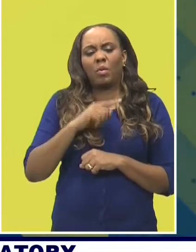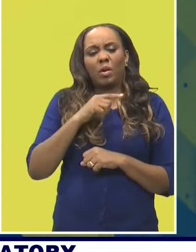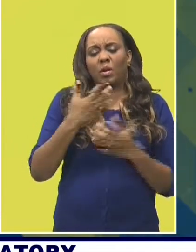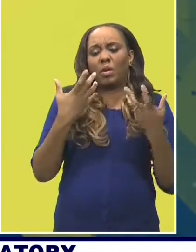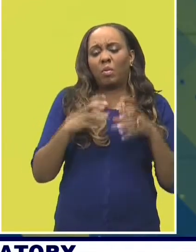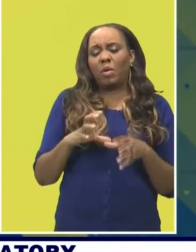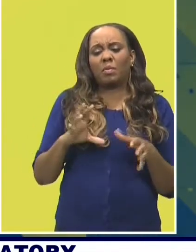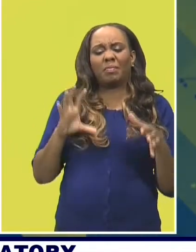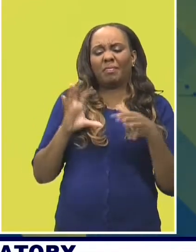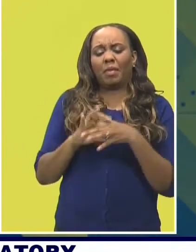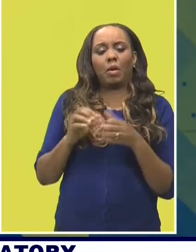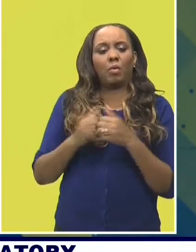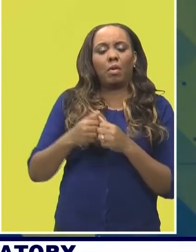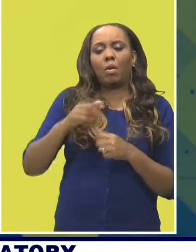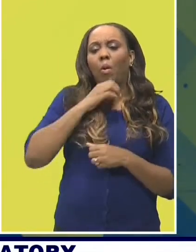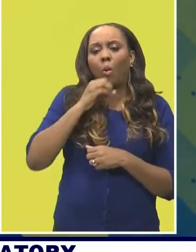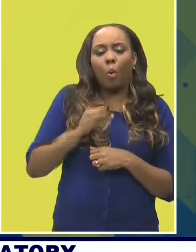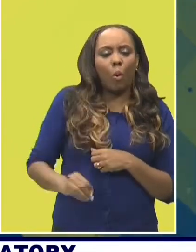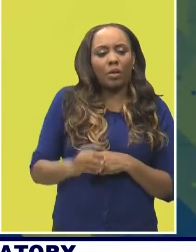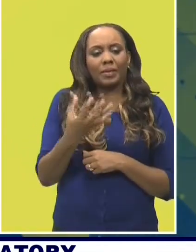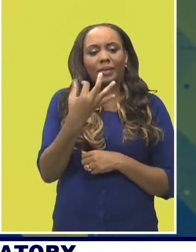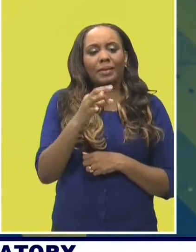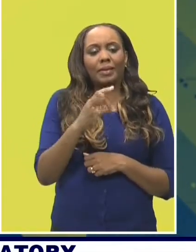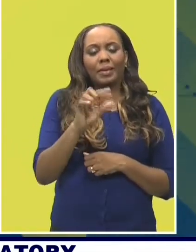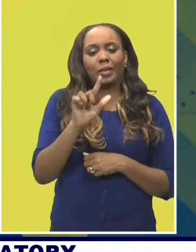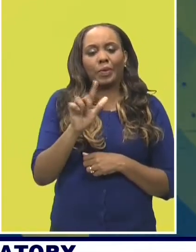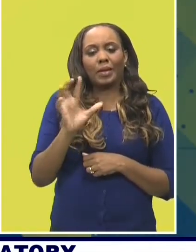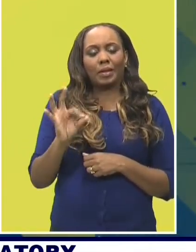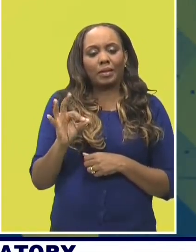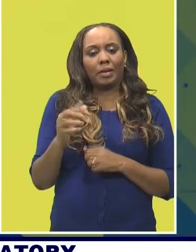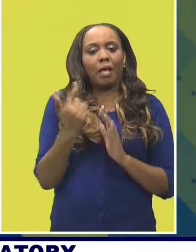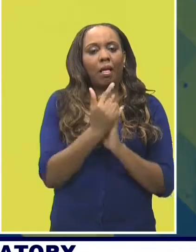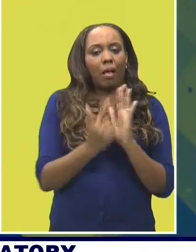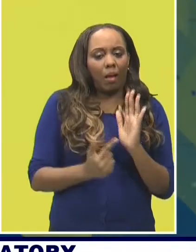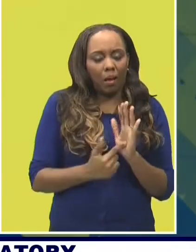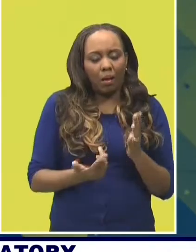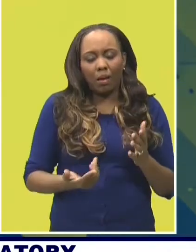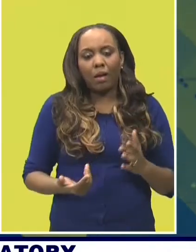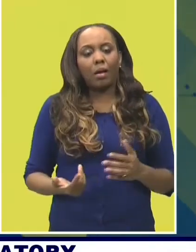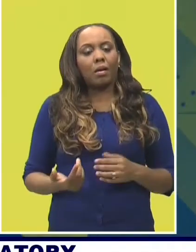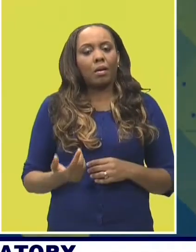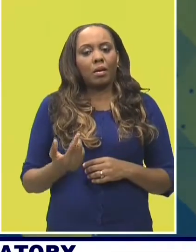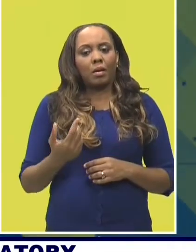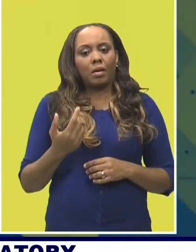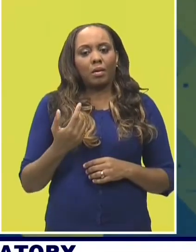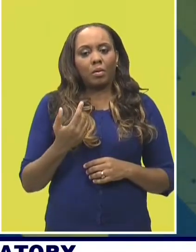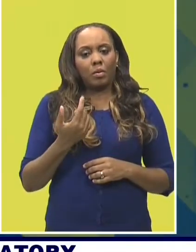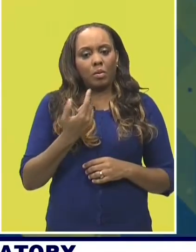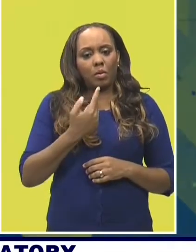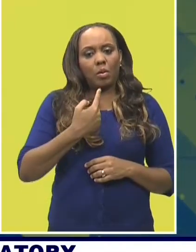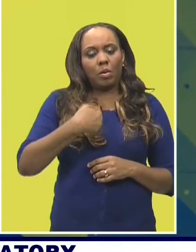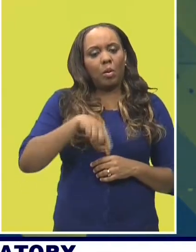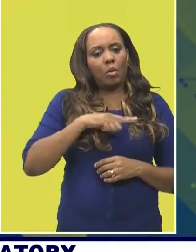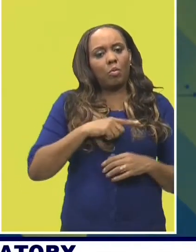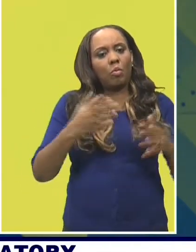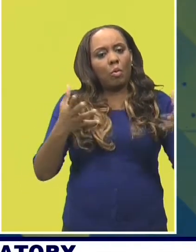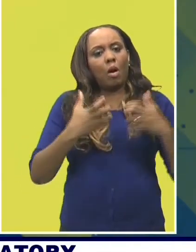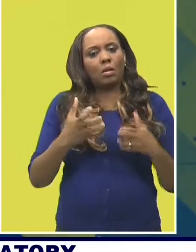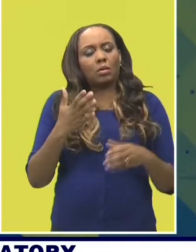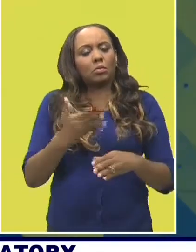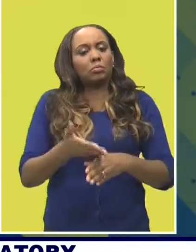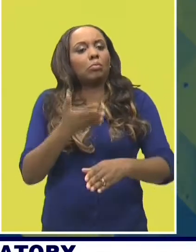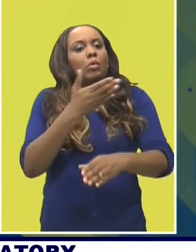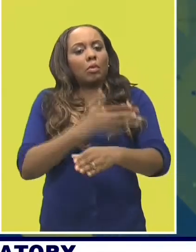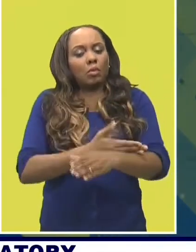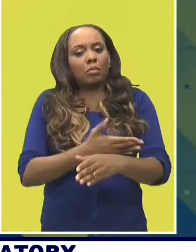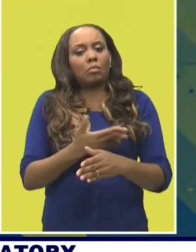of Corruption Act. It made no sense doing it in the context of the absence of a standalone piece of whistleblower legislation. It made